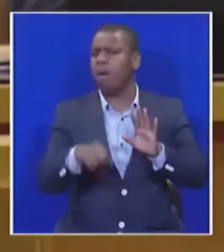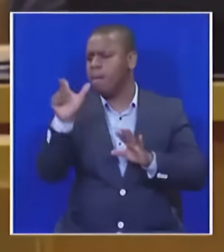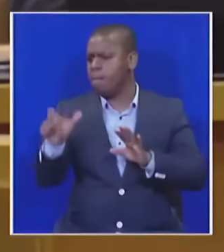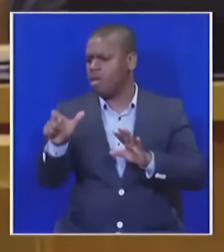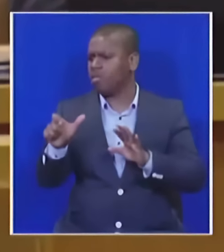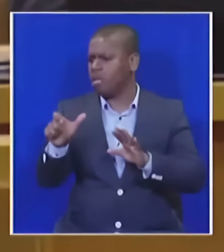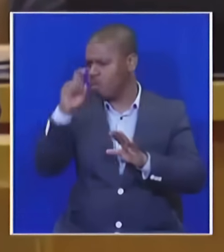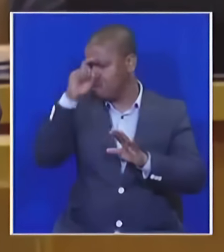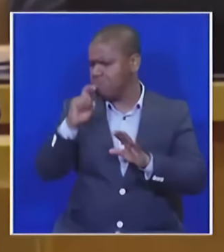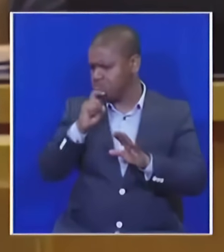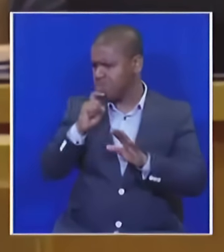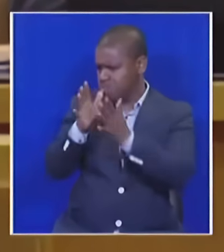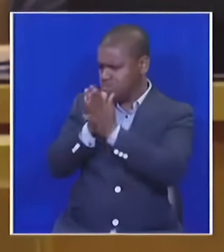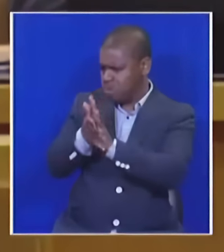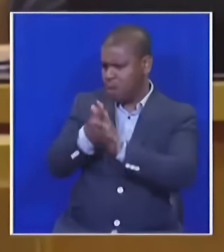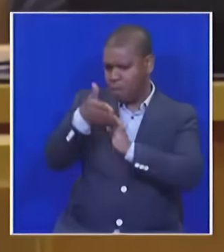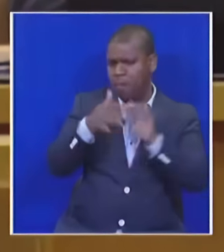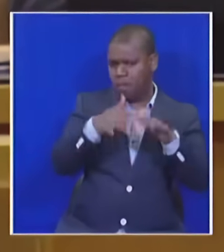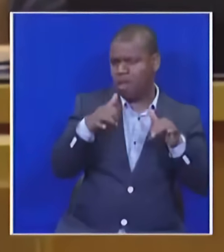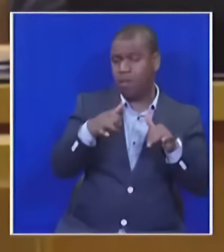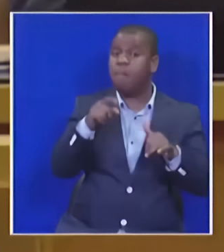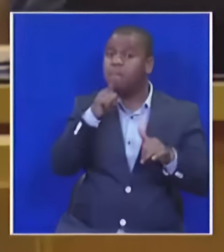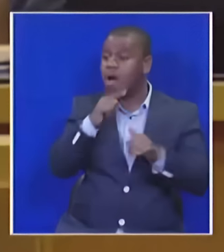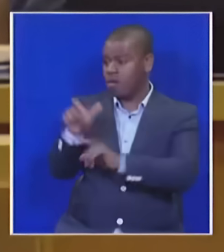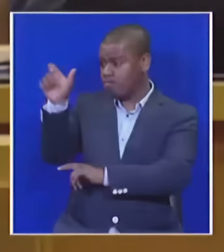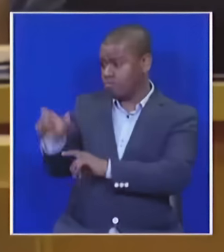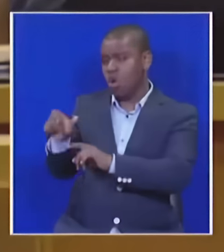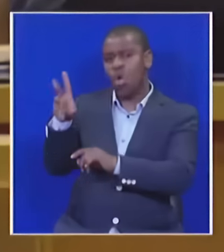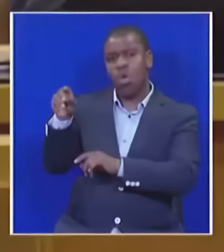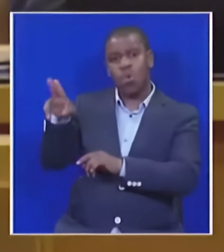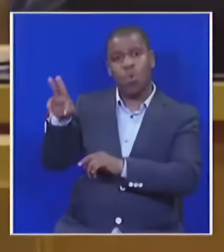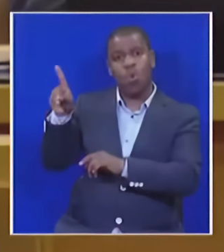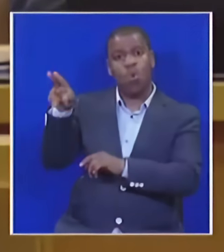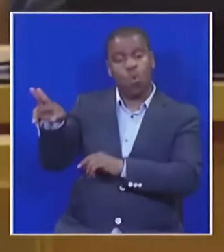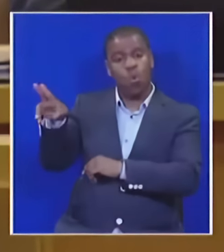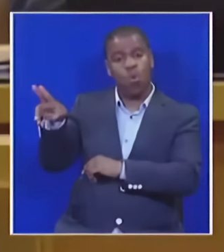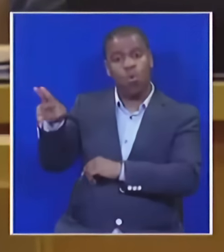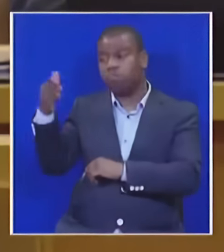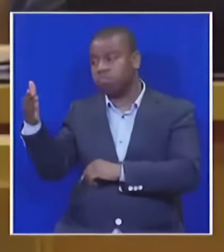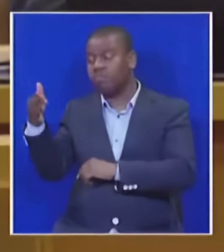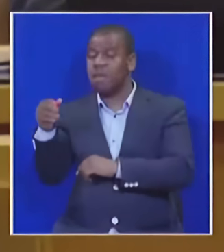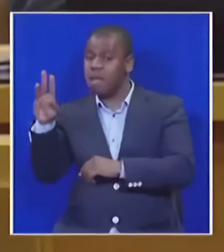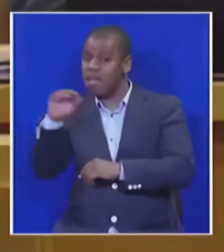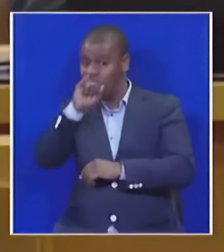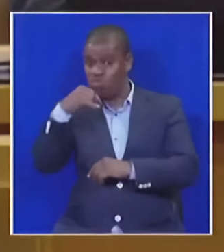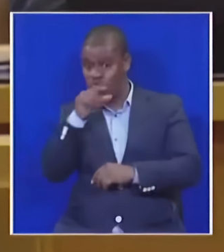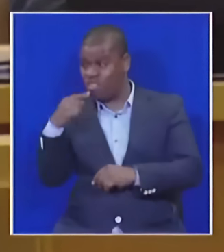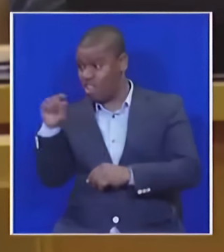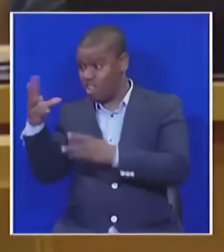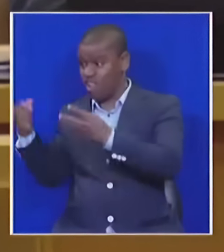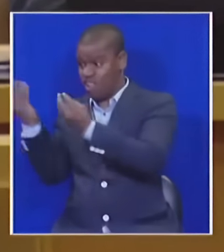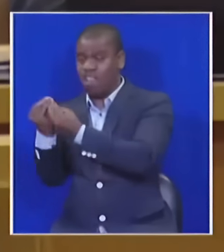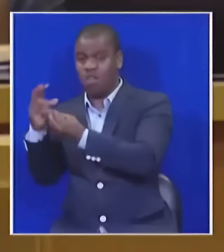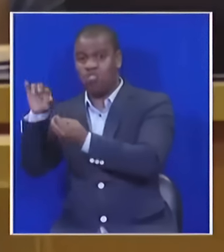may not be impugned by the House. Unfortunately, Ms. Dudu Myeni, as Honorable Malema said, Zuma, does not fall into the category